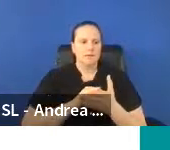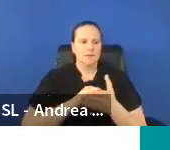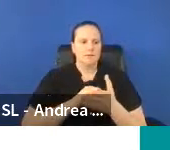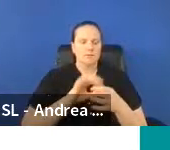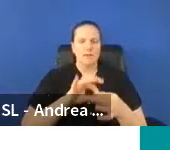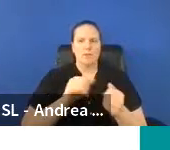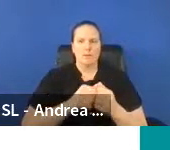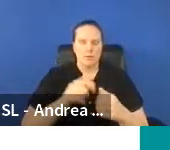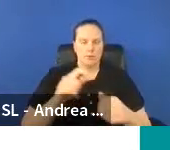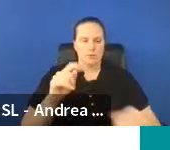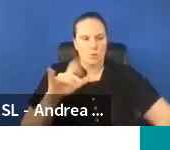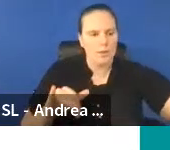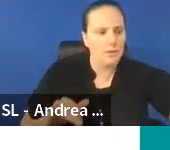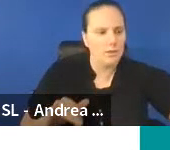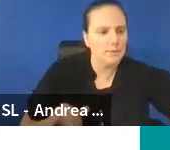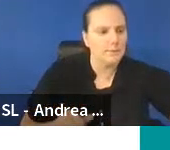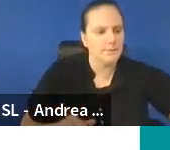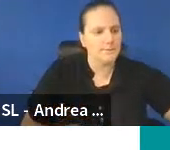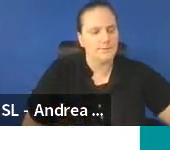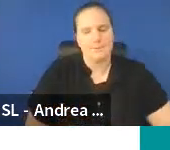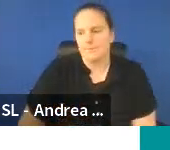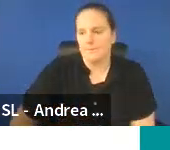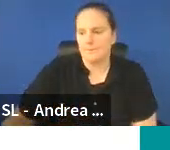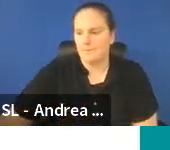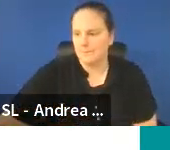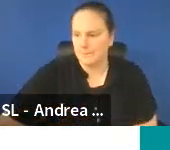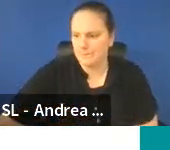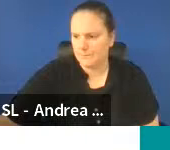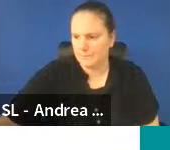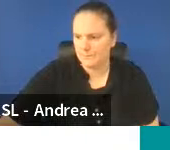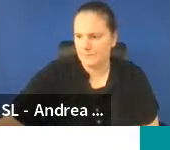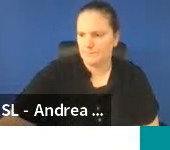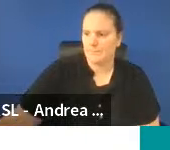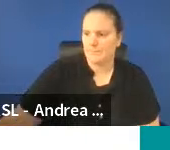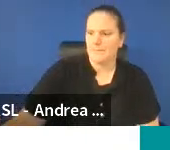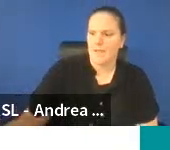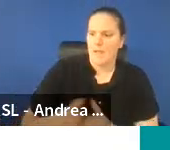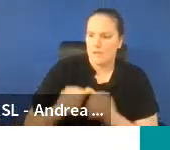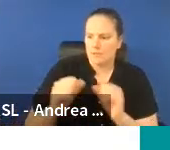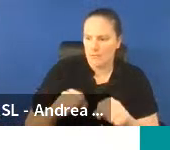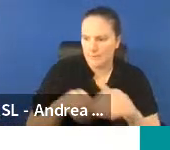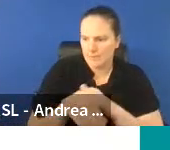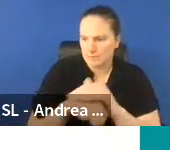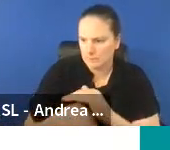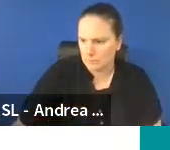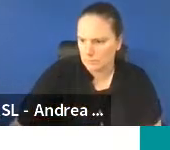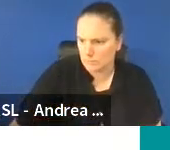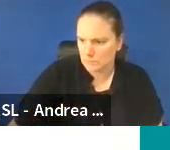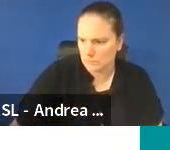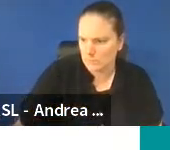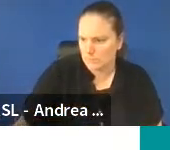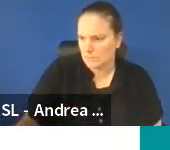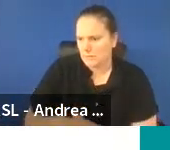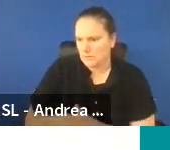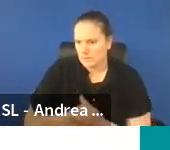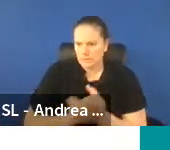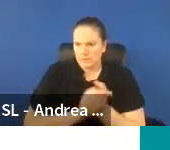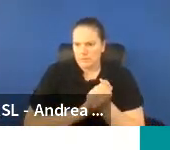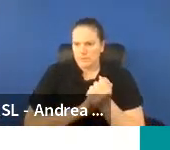Again, as I mentioned earlier, a lot of folks wondered how we can do tolling accessibly. A lot of folks also were very